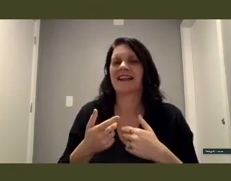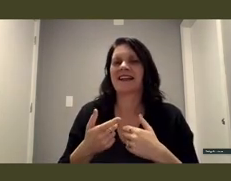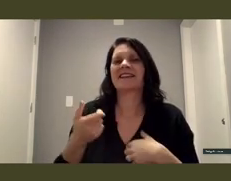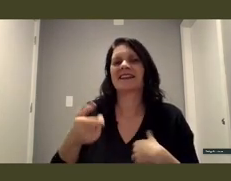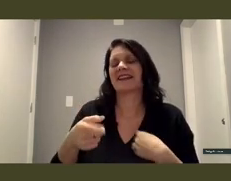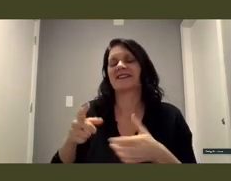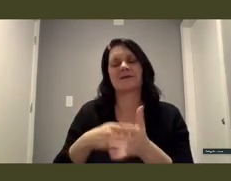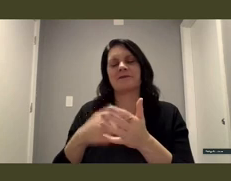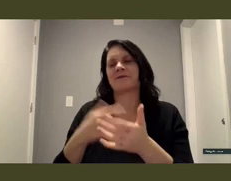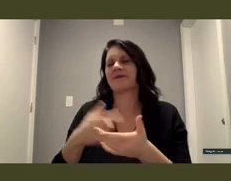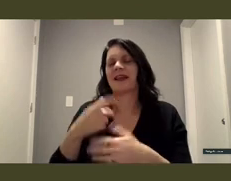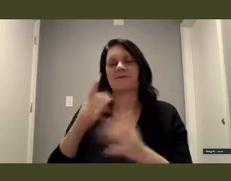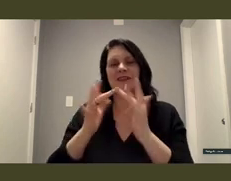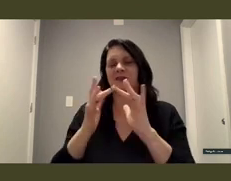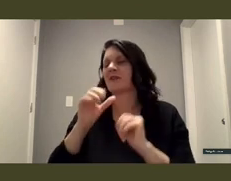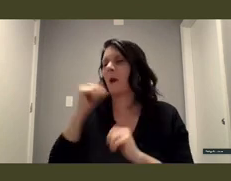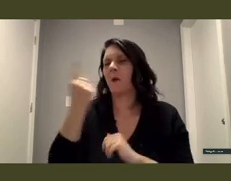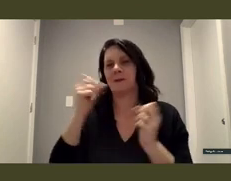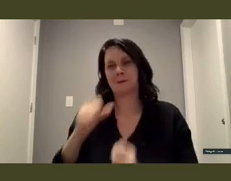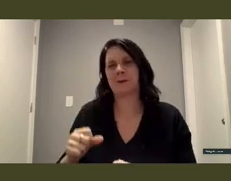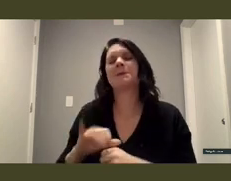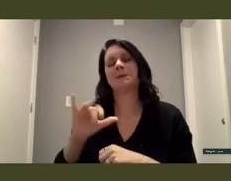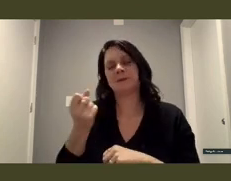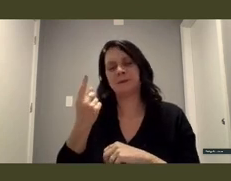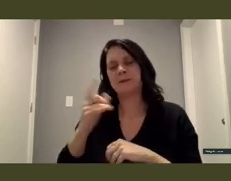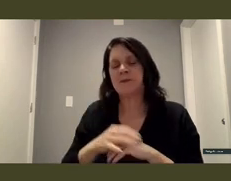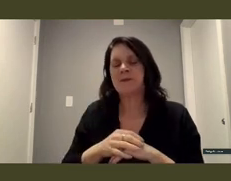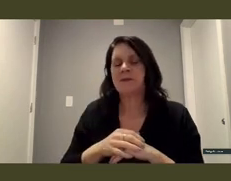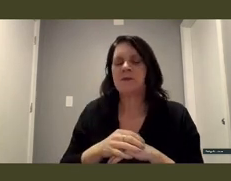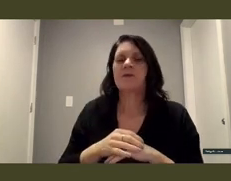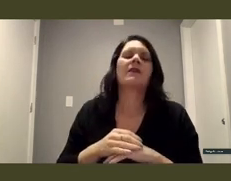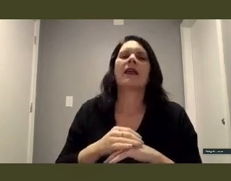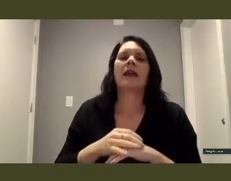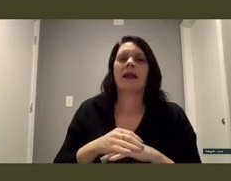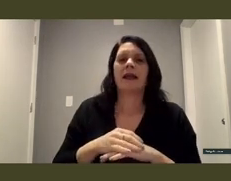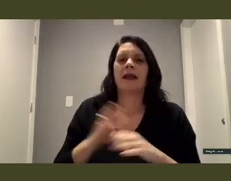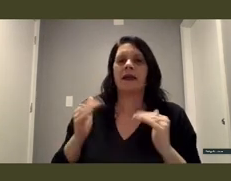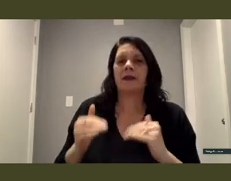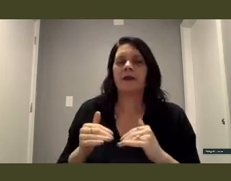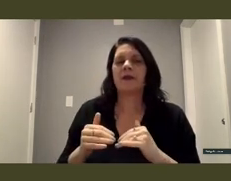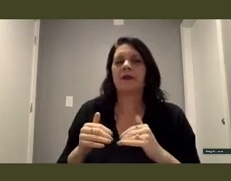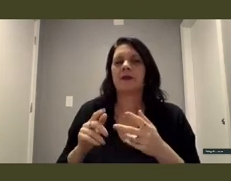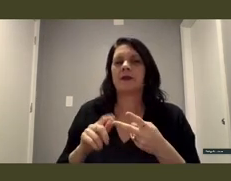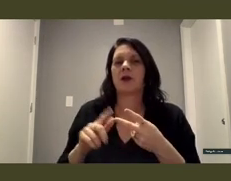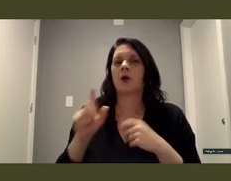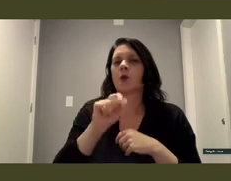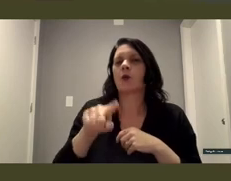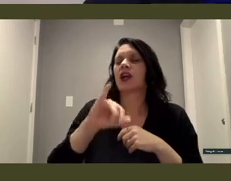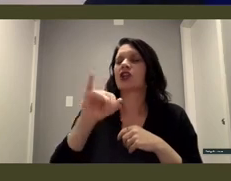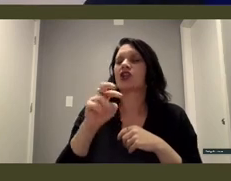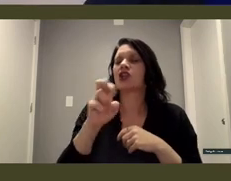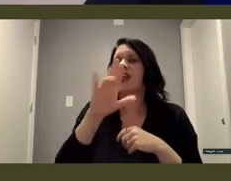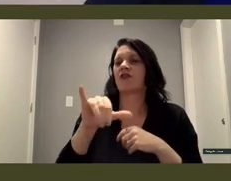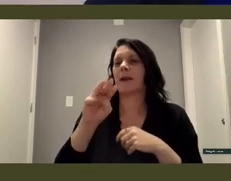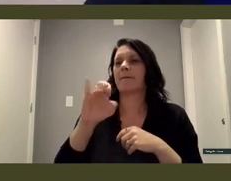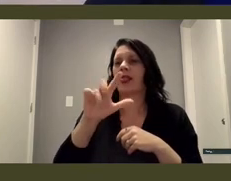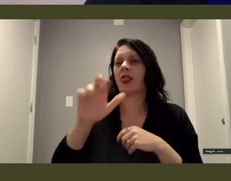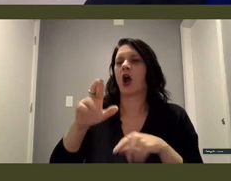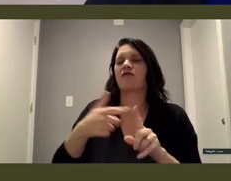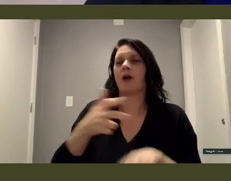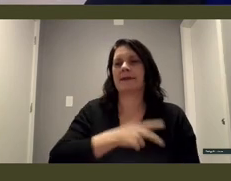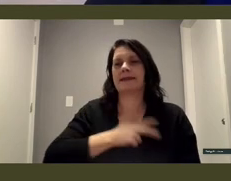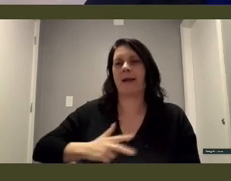it should be, as we know. Right, let's go to a question from Jeremy Millard from Denmark. And he says,